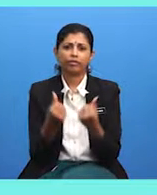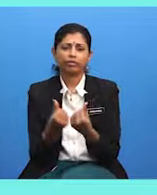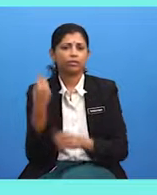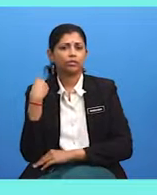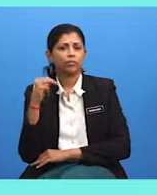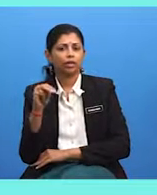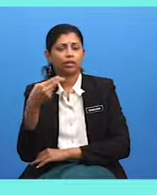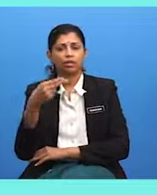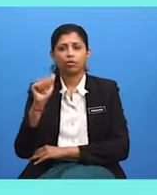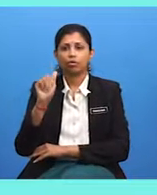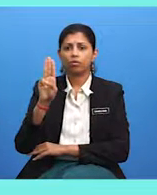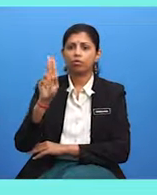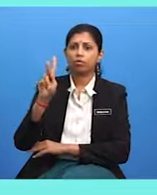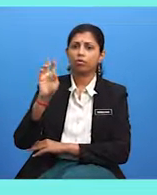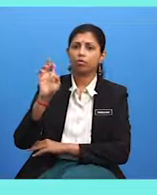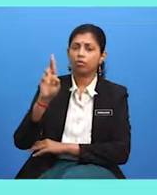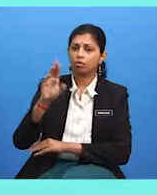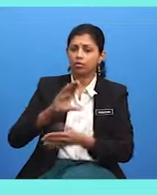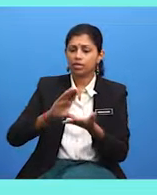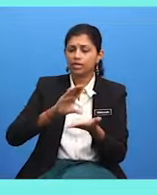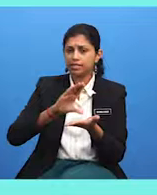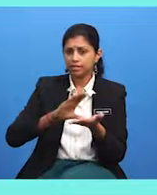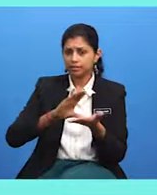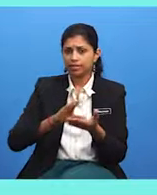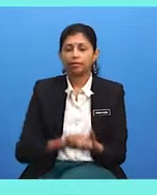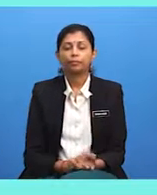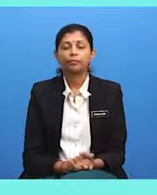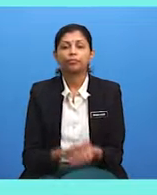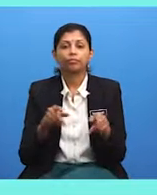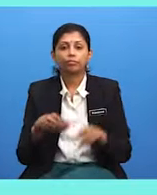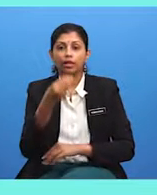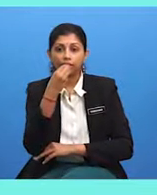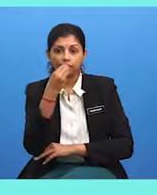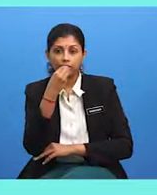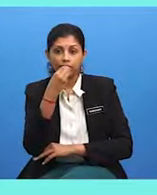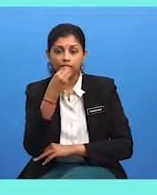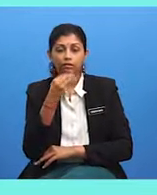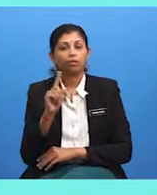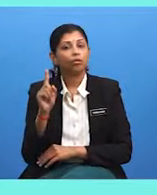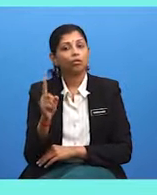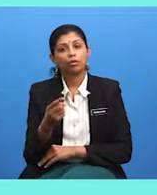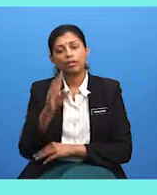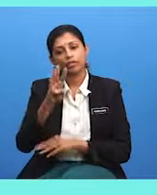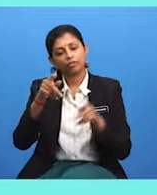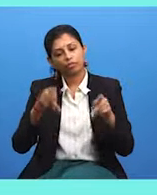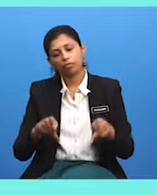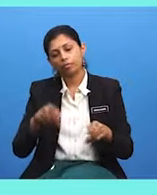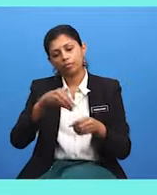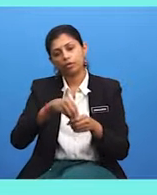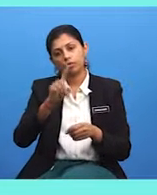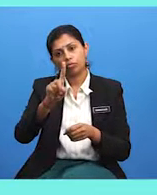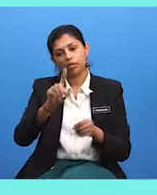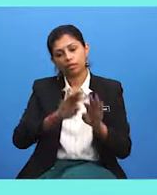and hawker centers. Patrons of eateries should also keep to a maximum of 4 per